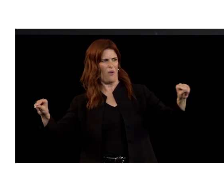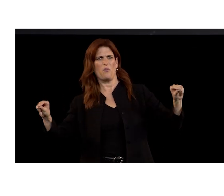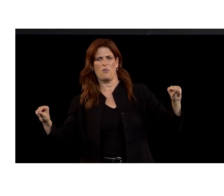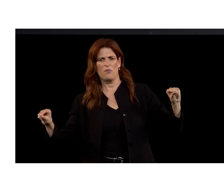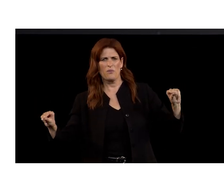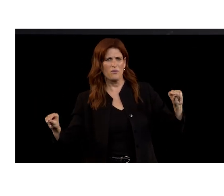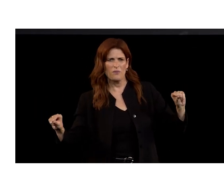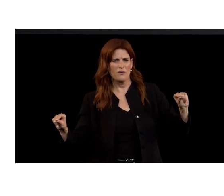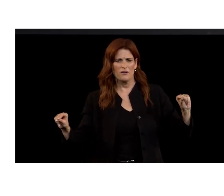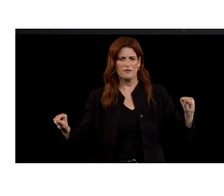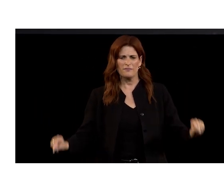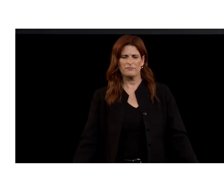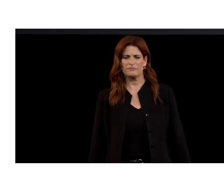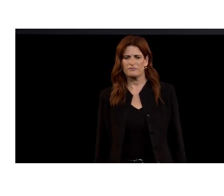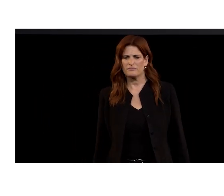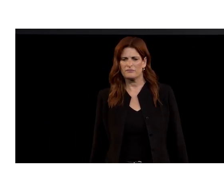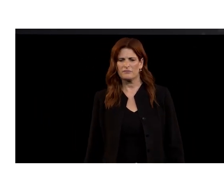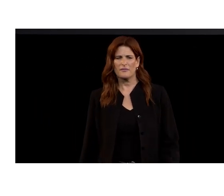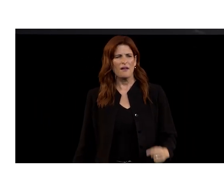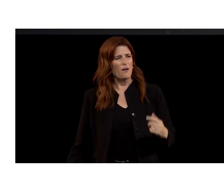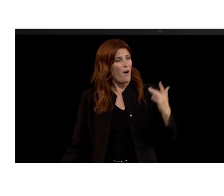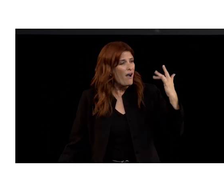implant. I said no.